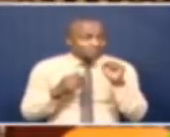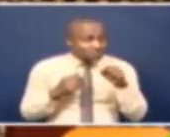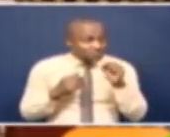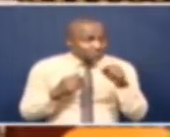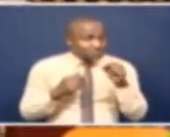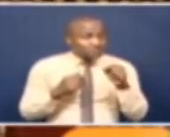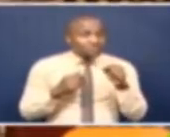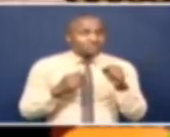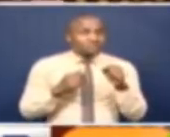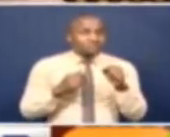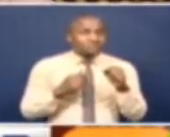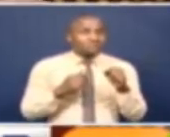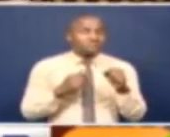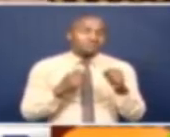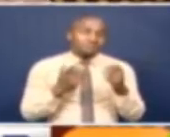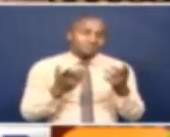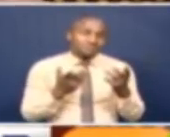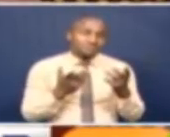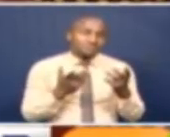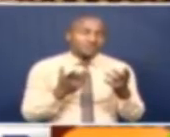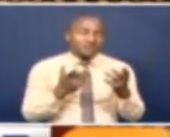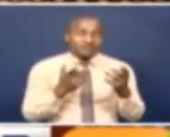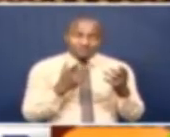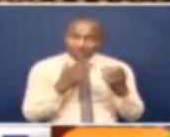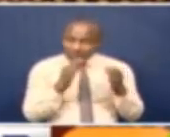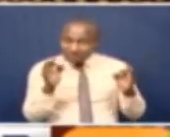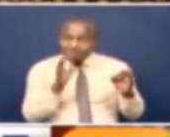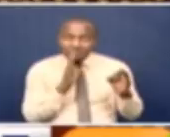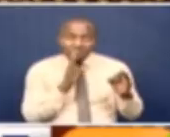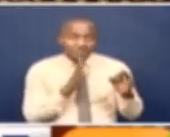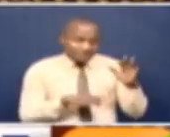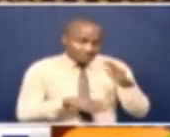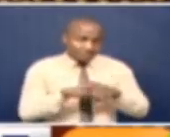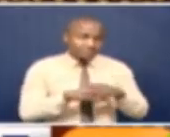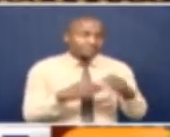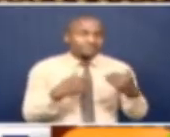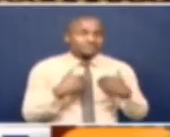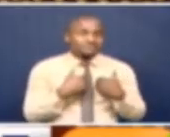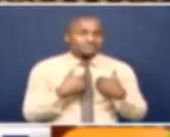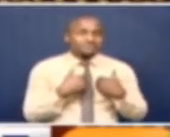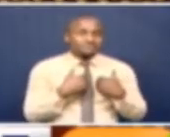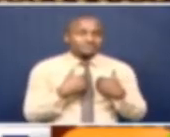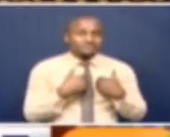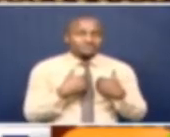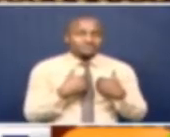I'm not saying we gag free speech, but free speech is also limited in terms of